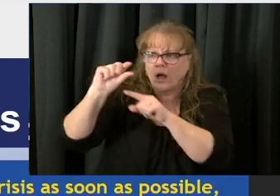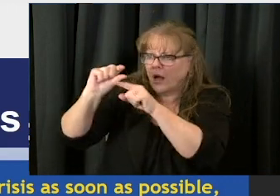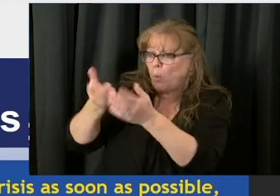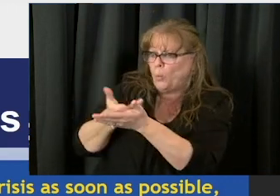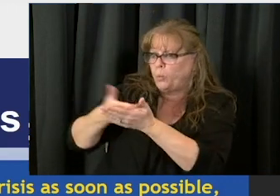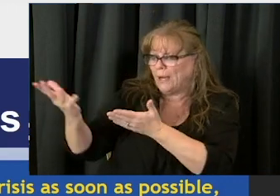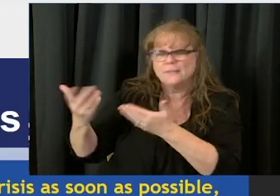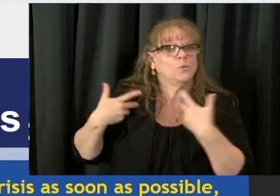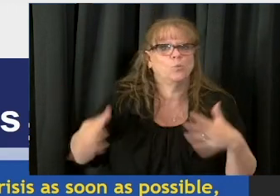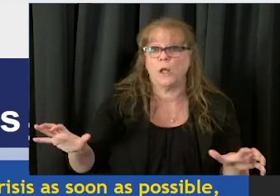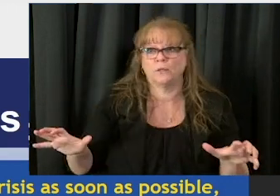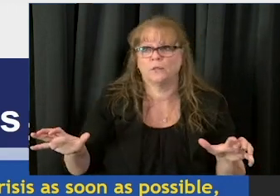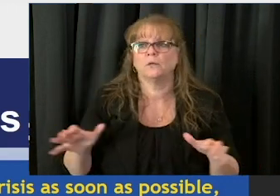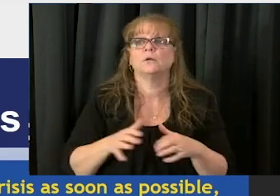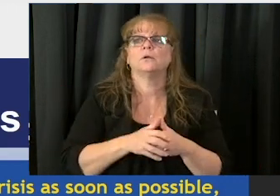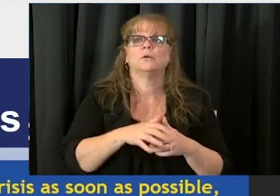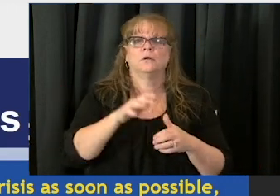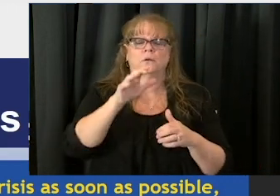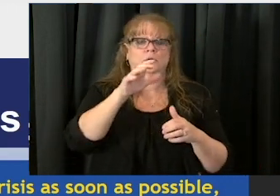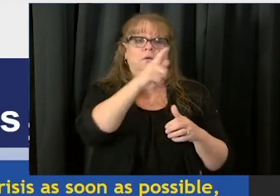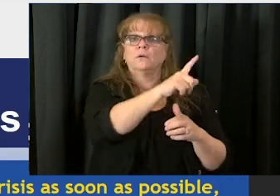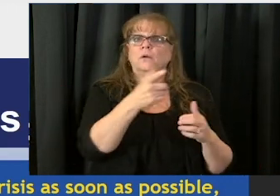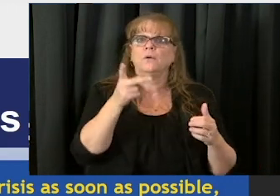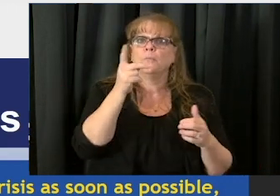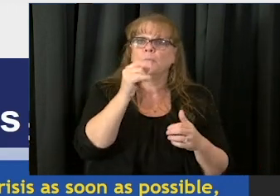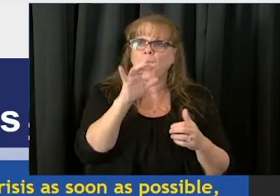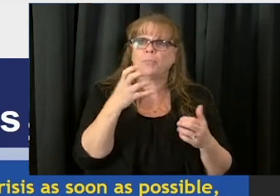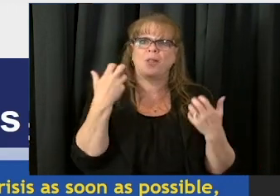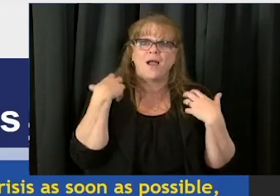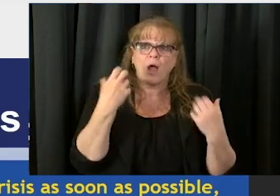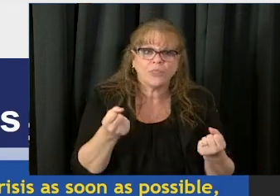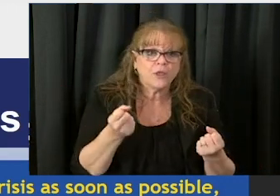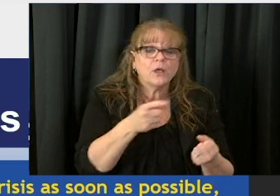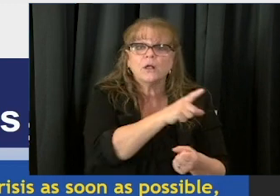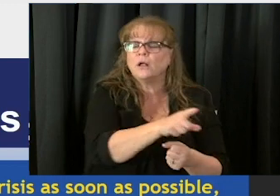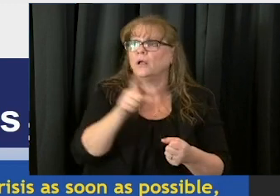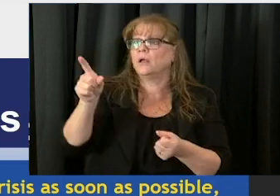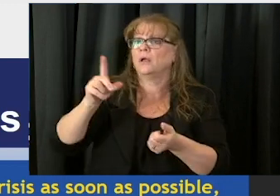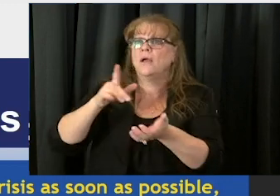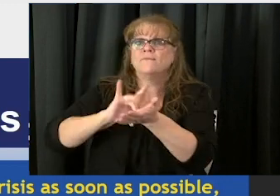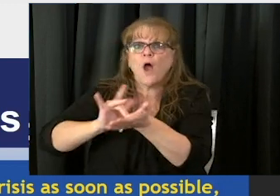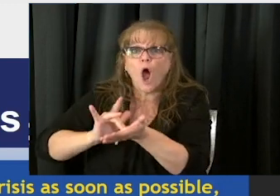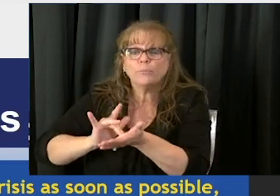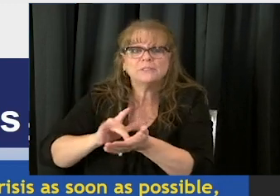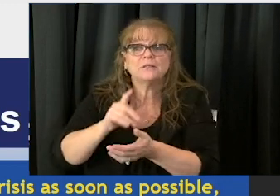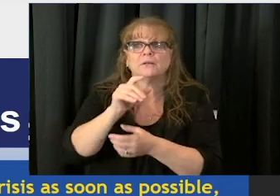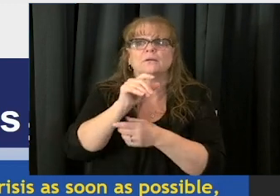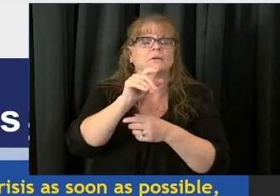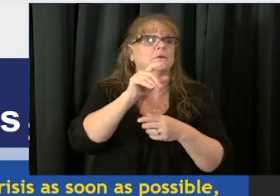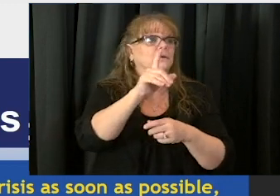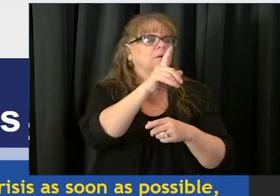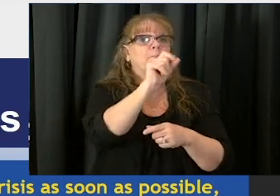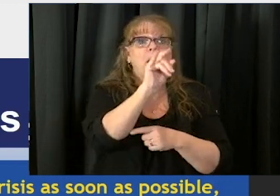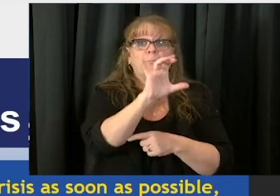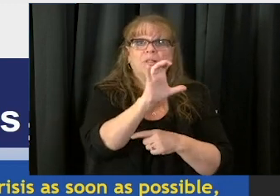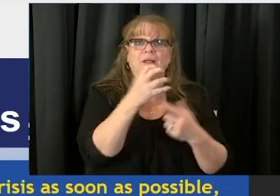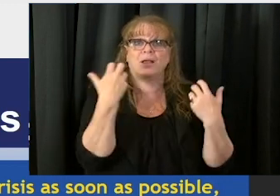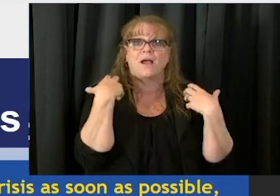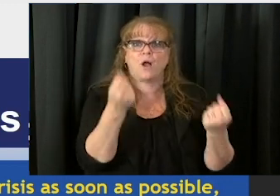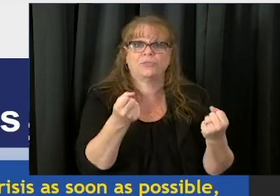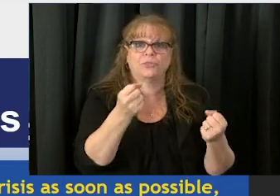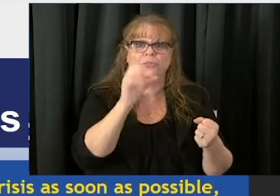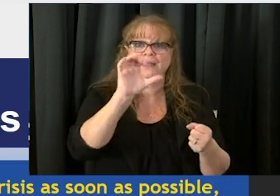center clinics. This is an enormous undertaking. In order to be quick and effective, we have to be